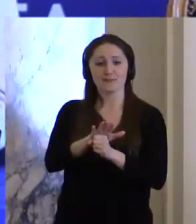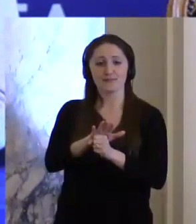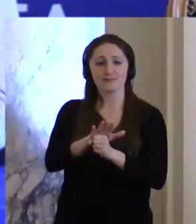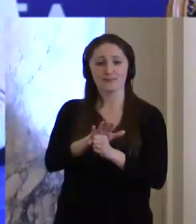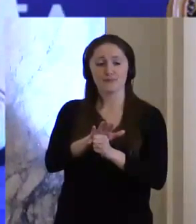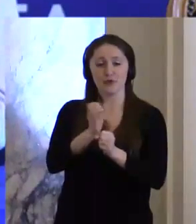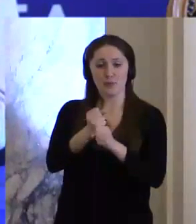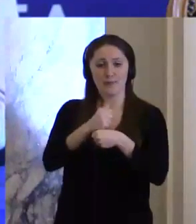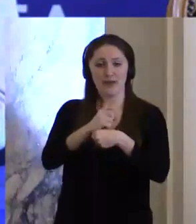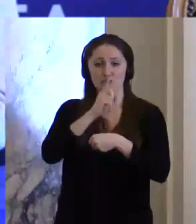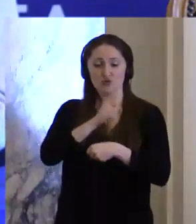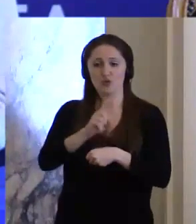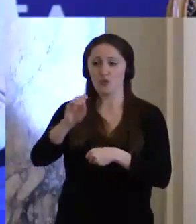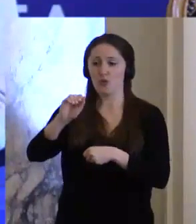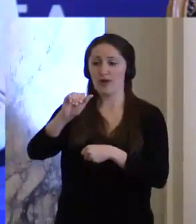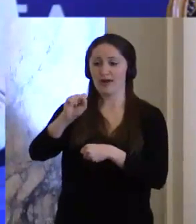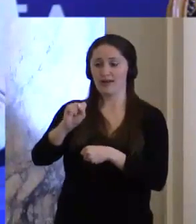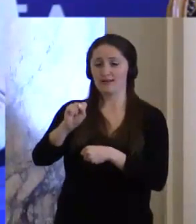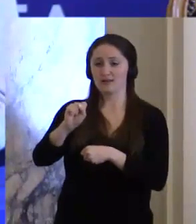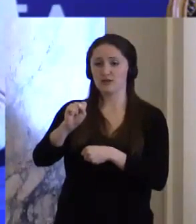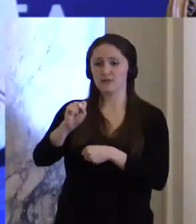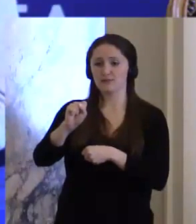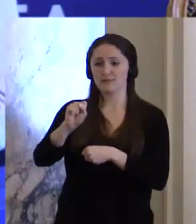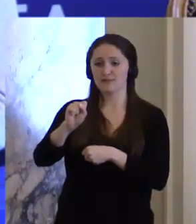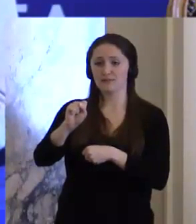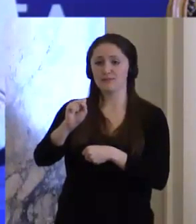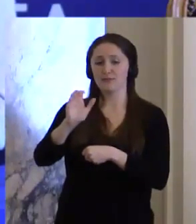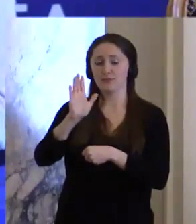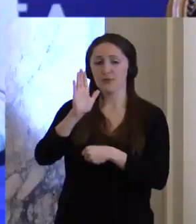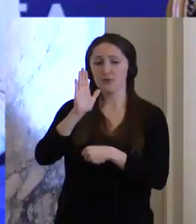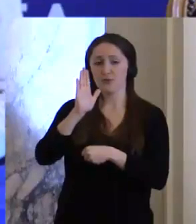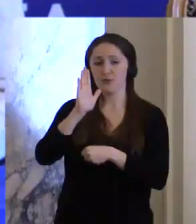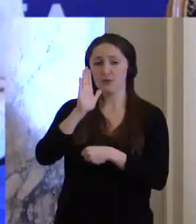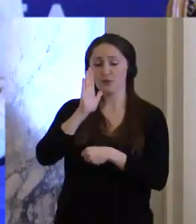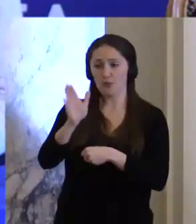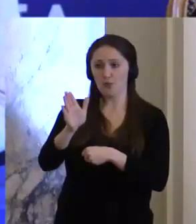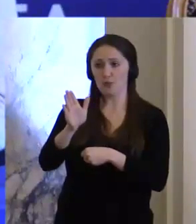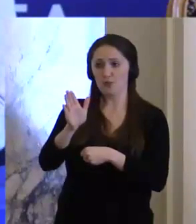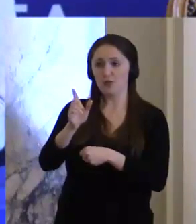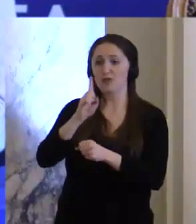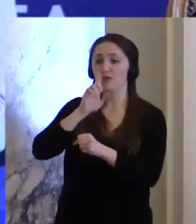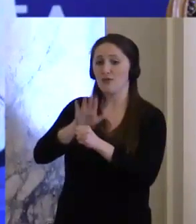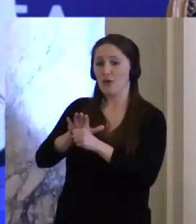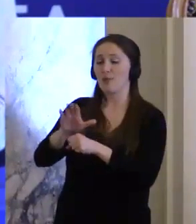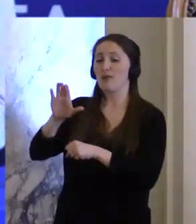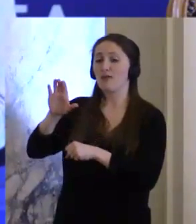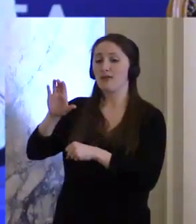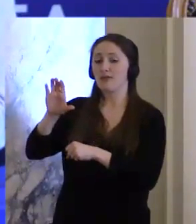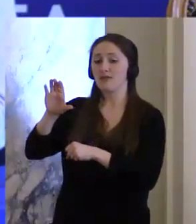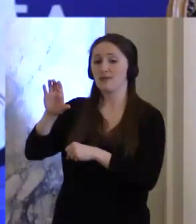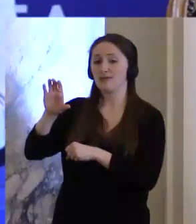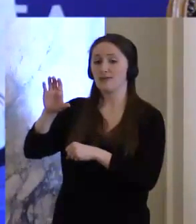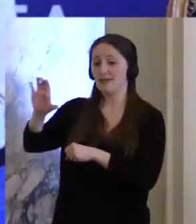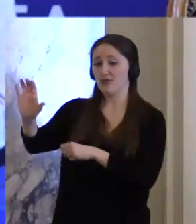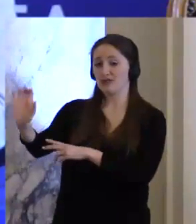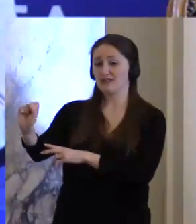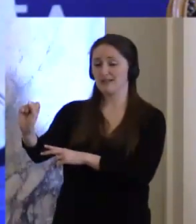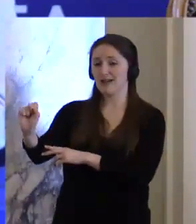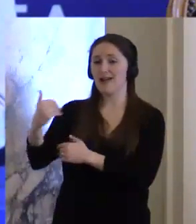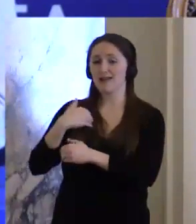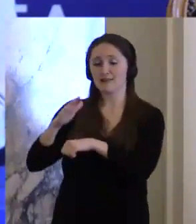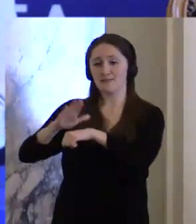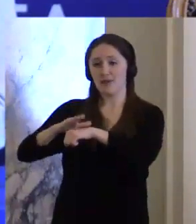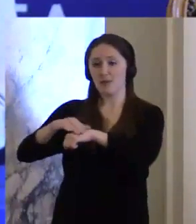helps to make sure that the composition of civil society is made up, including a minimum quota for